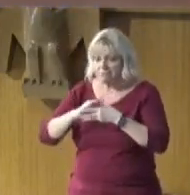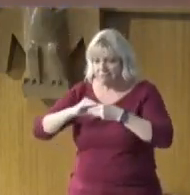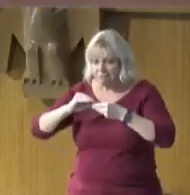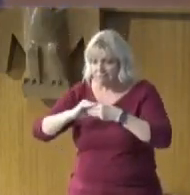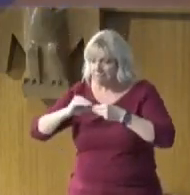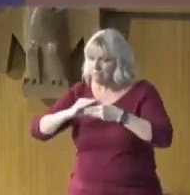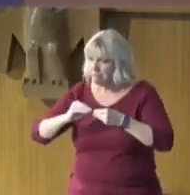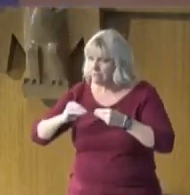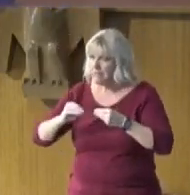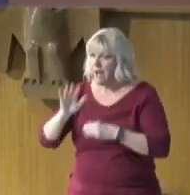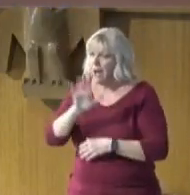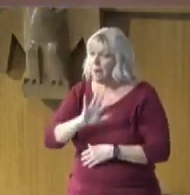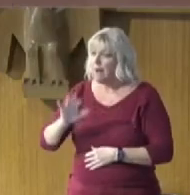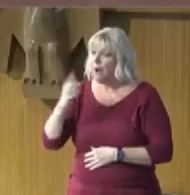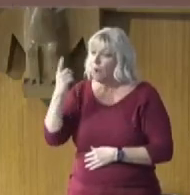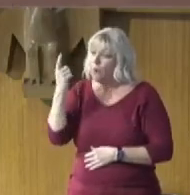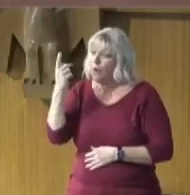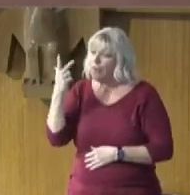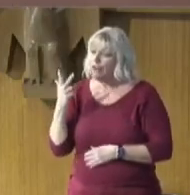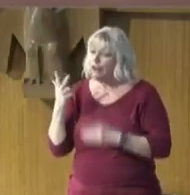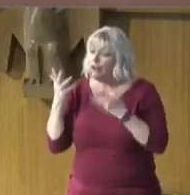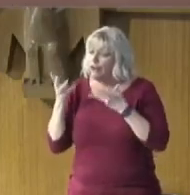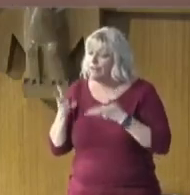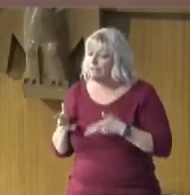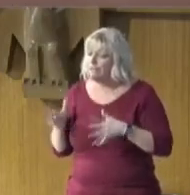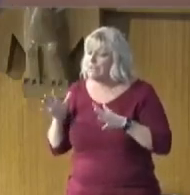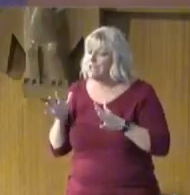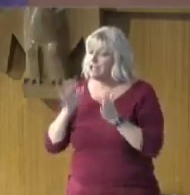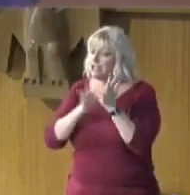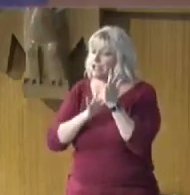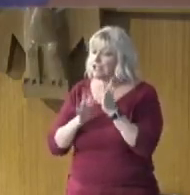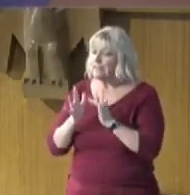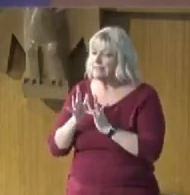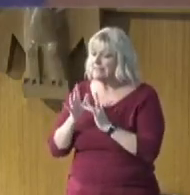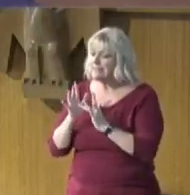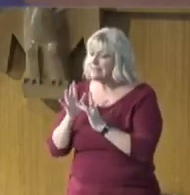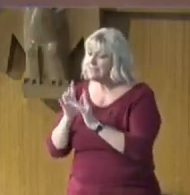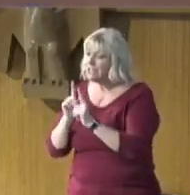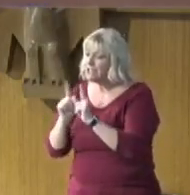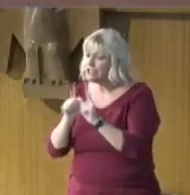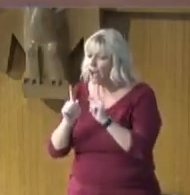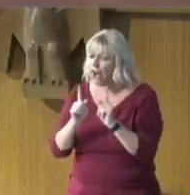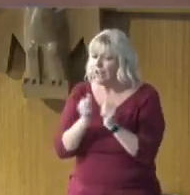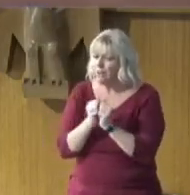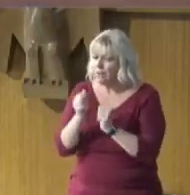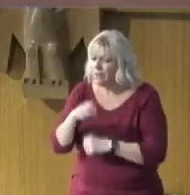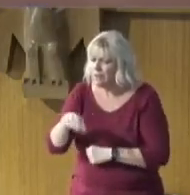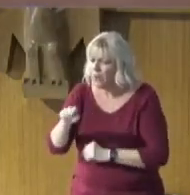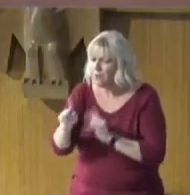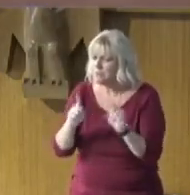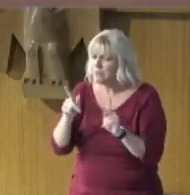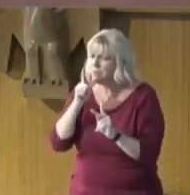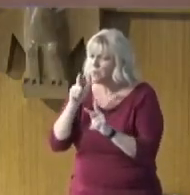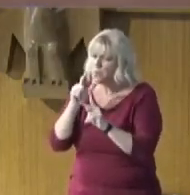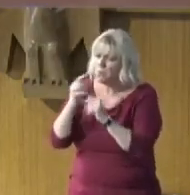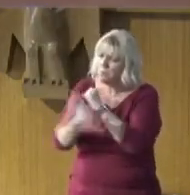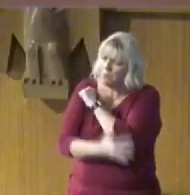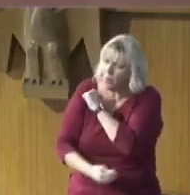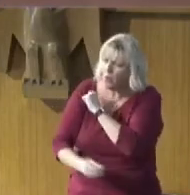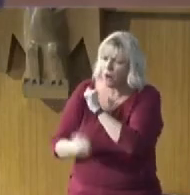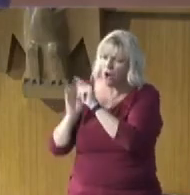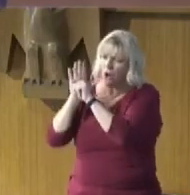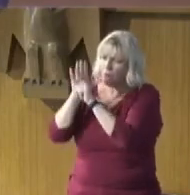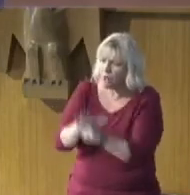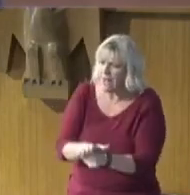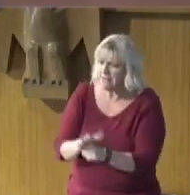sermon, about a third of the way through, Jesus is talking to other poor and oppressed people who are heavily taxed. He says to them something